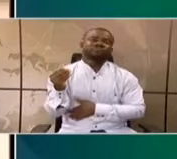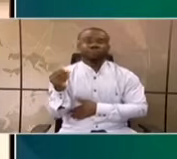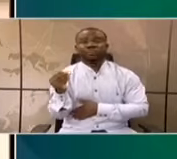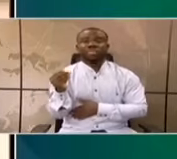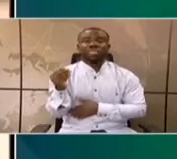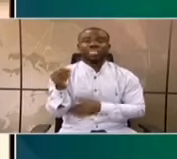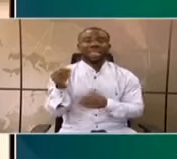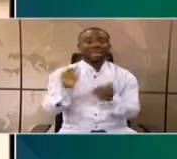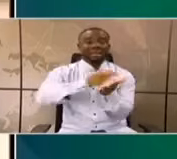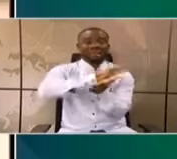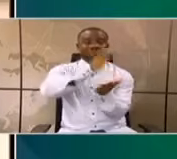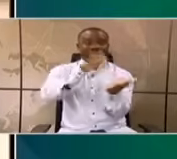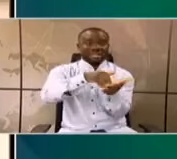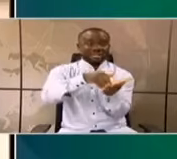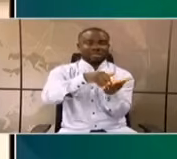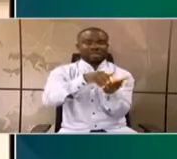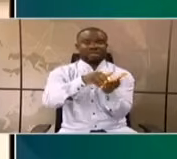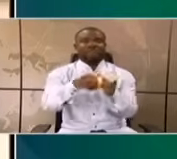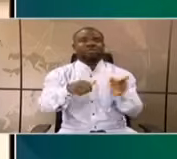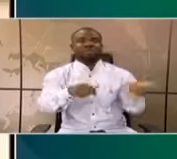detective sergeant Abraham